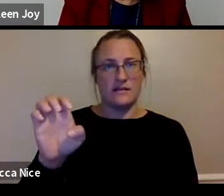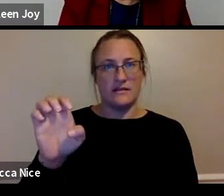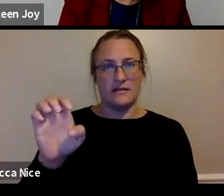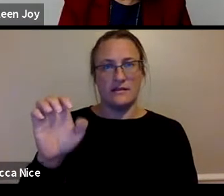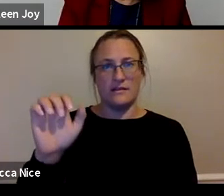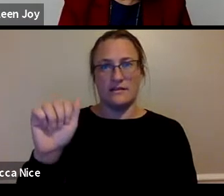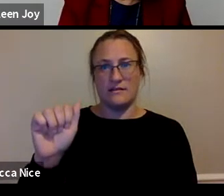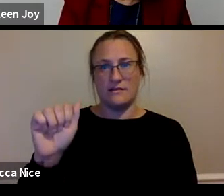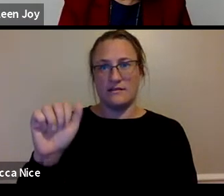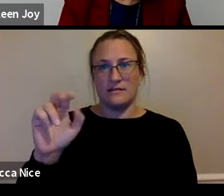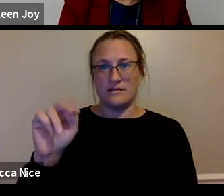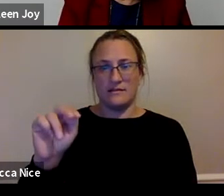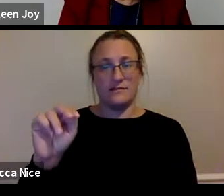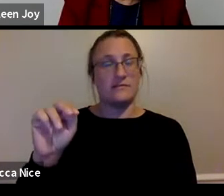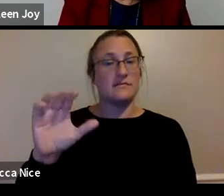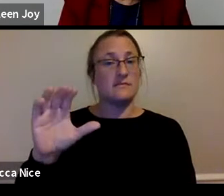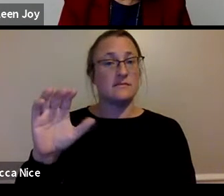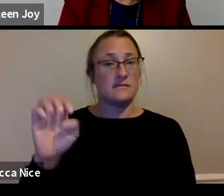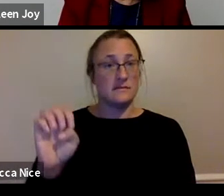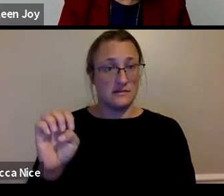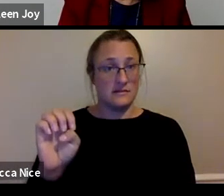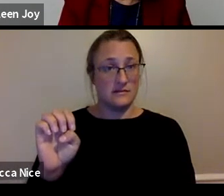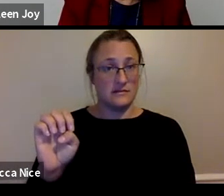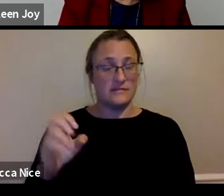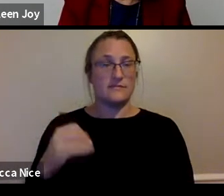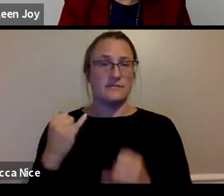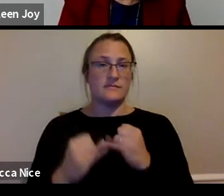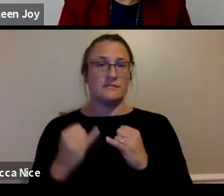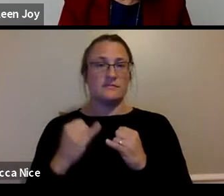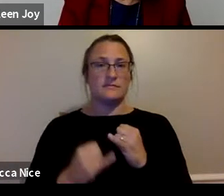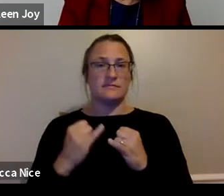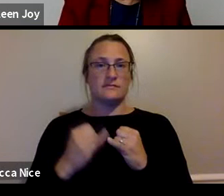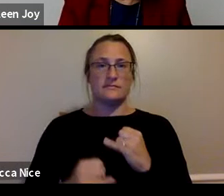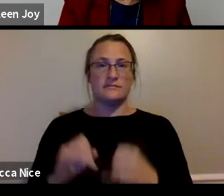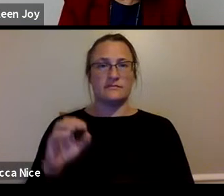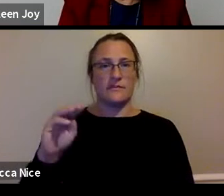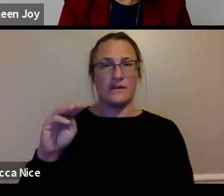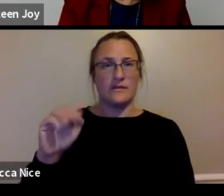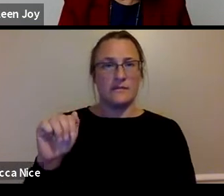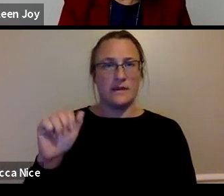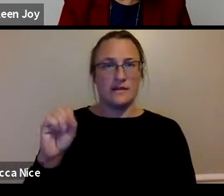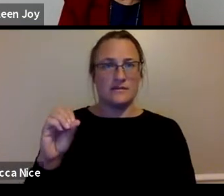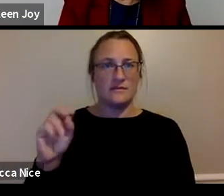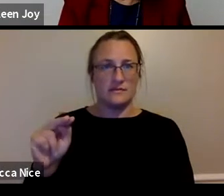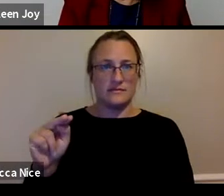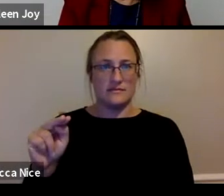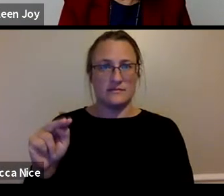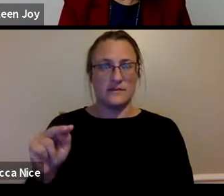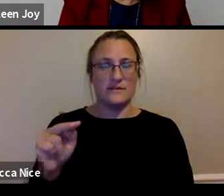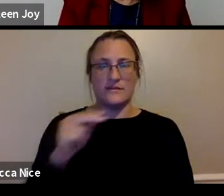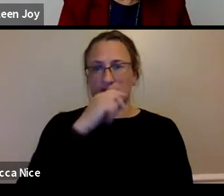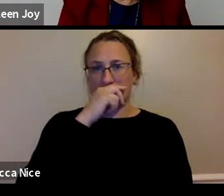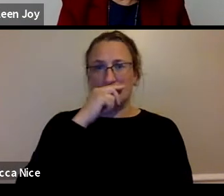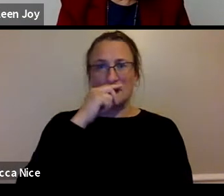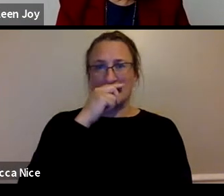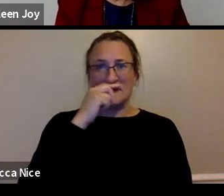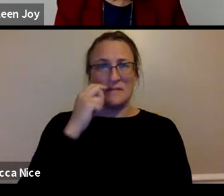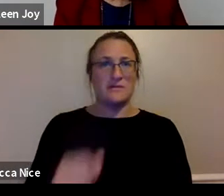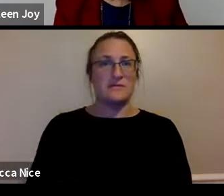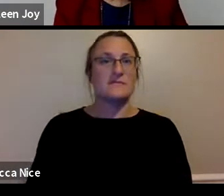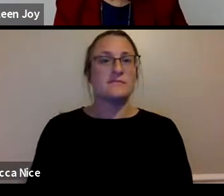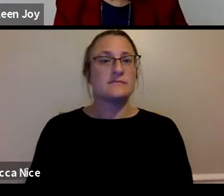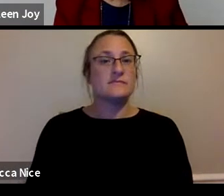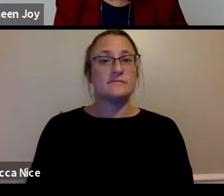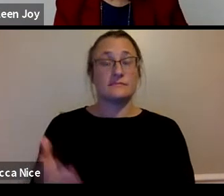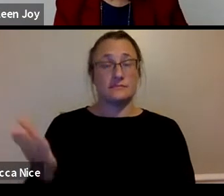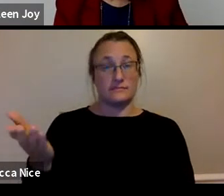Frank, L-E-A-N as in Nancy, C as in cat, E. Last name Mason, M-A-S-O-N. Your comments,